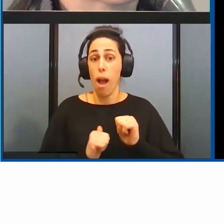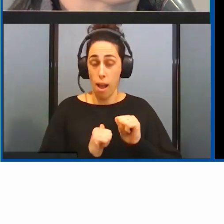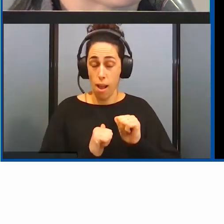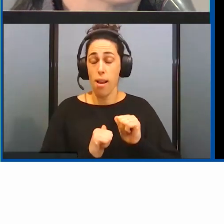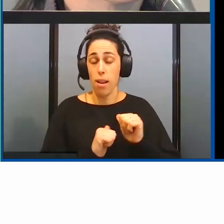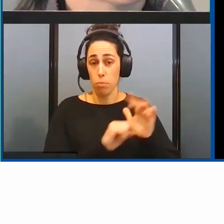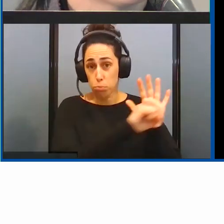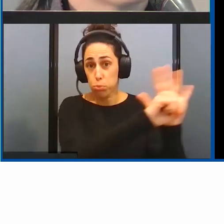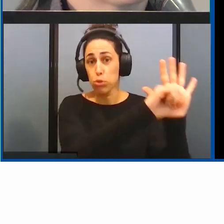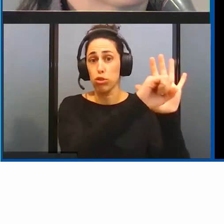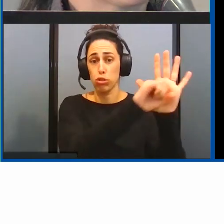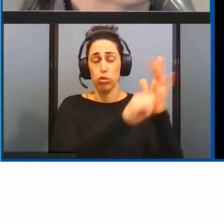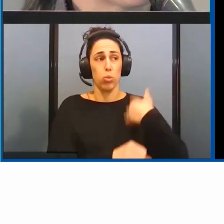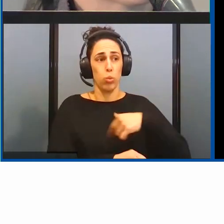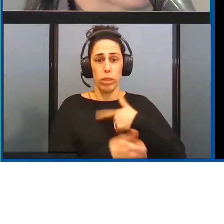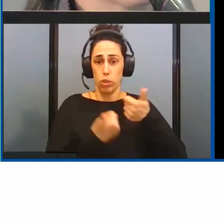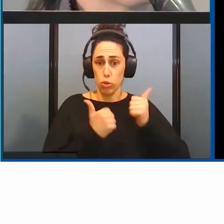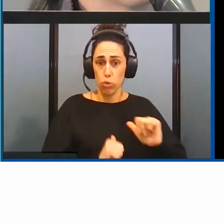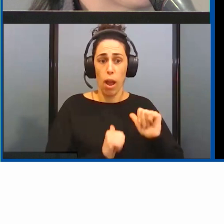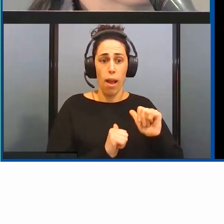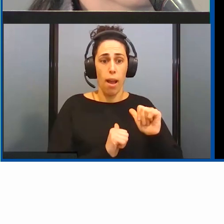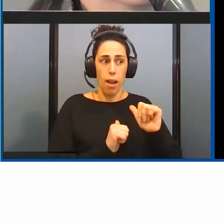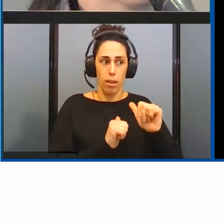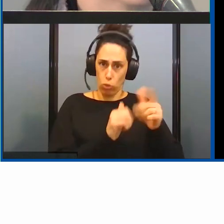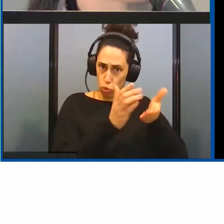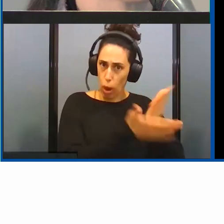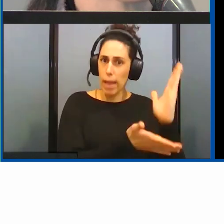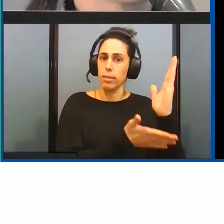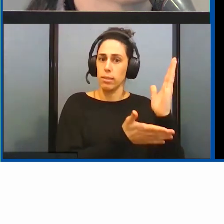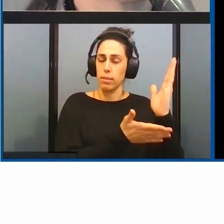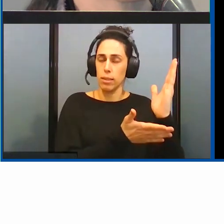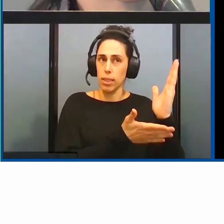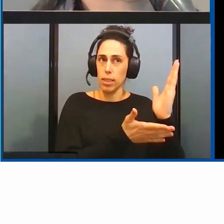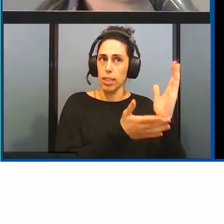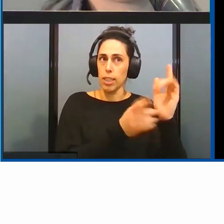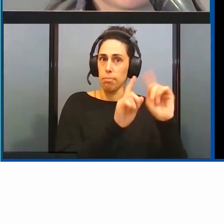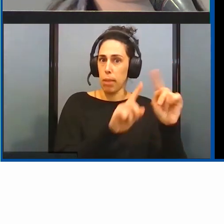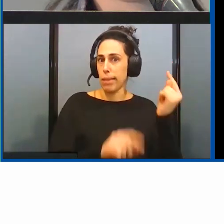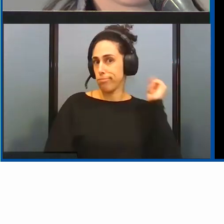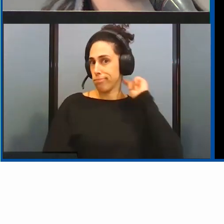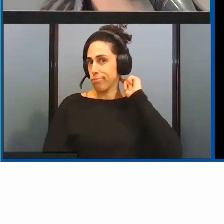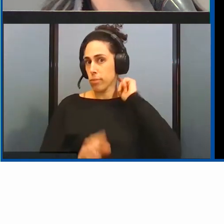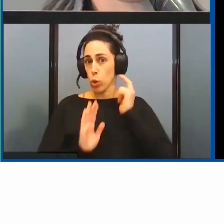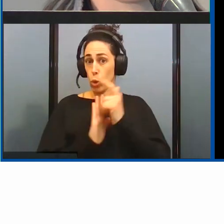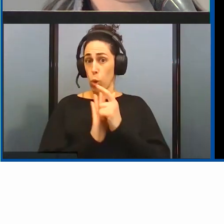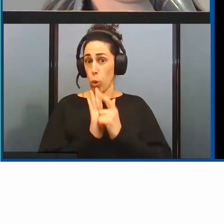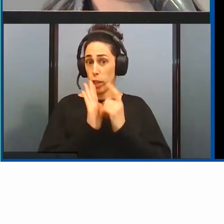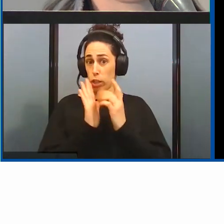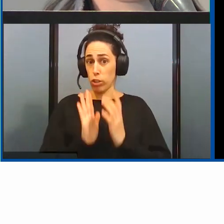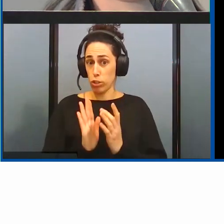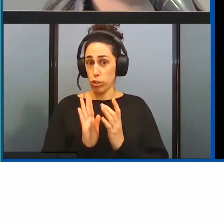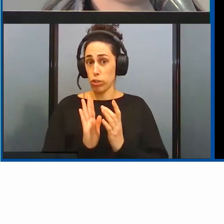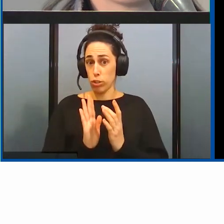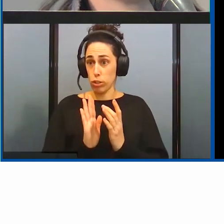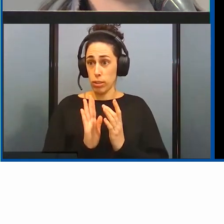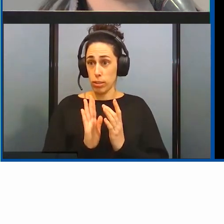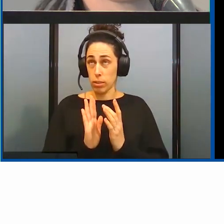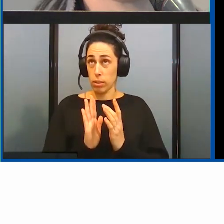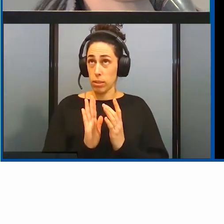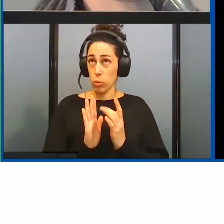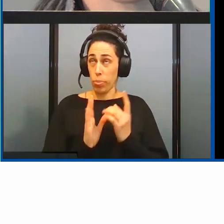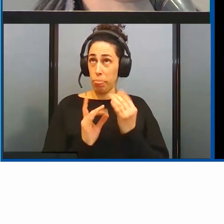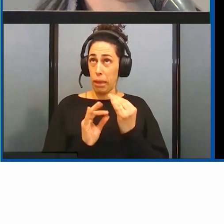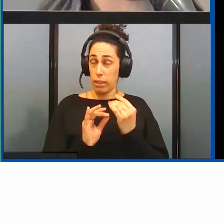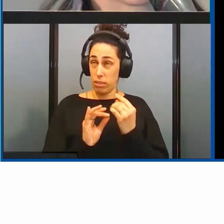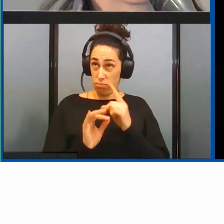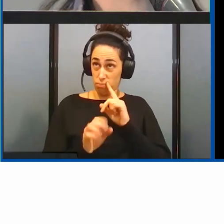the convention rights, but at the end of the day, at the back of our mind as lawyers is what would actually happen if we took this to court? Would